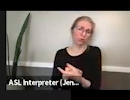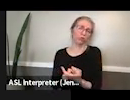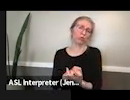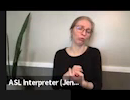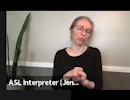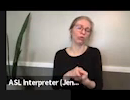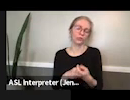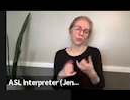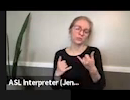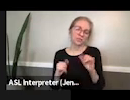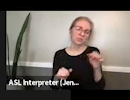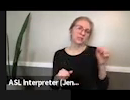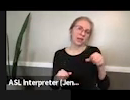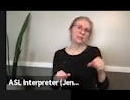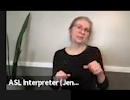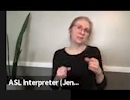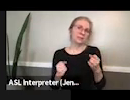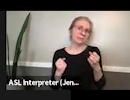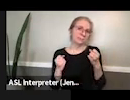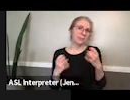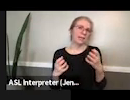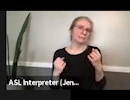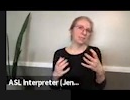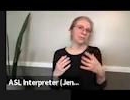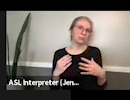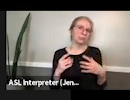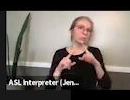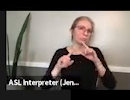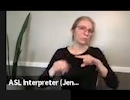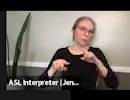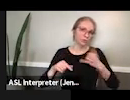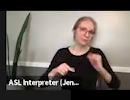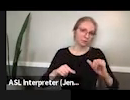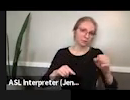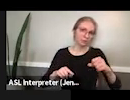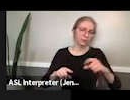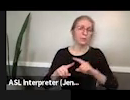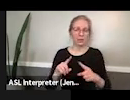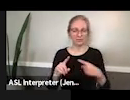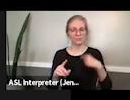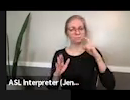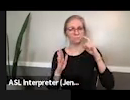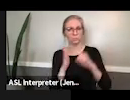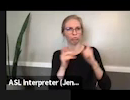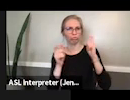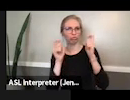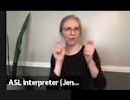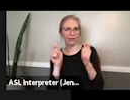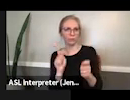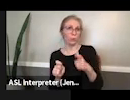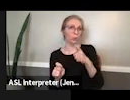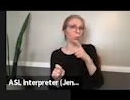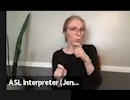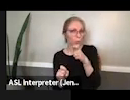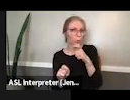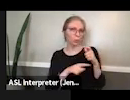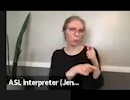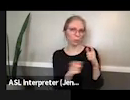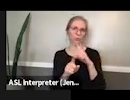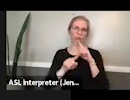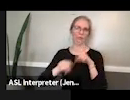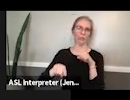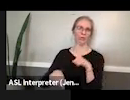still a significant amount that are being reported. What I do see is some changes in who's being reported, because we have a lot more kids